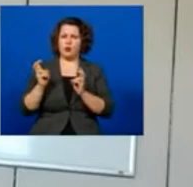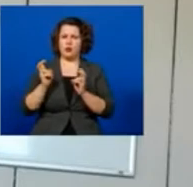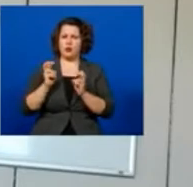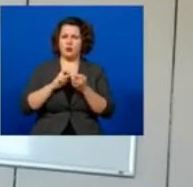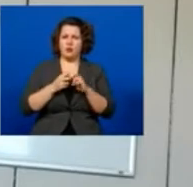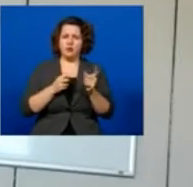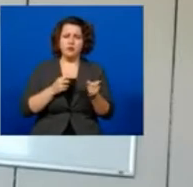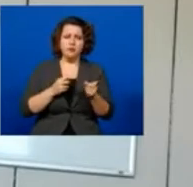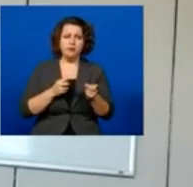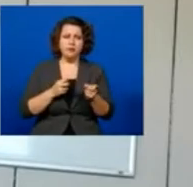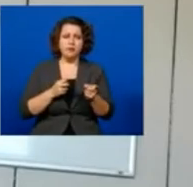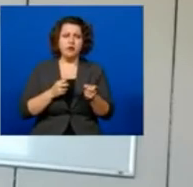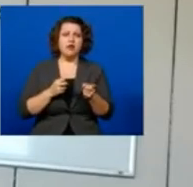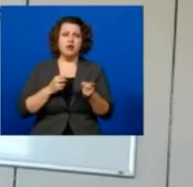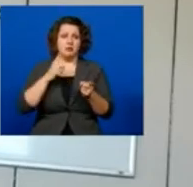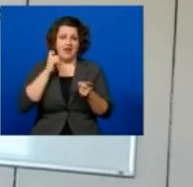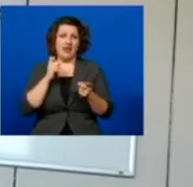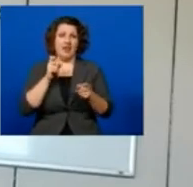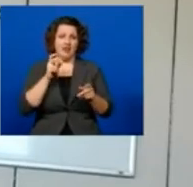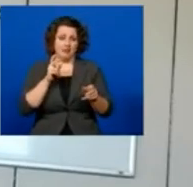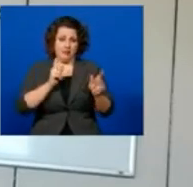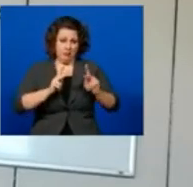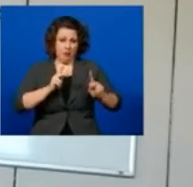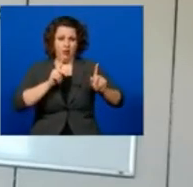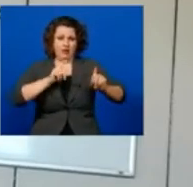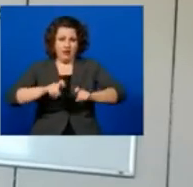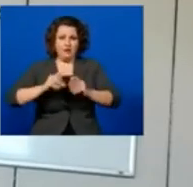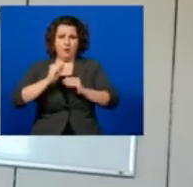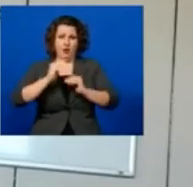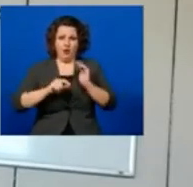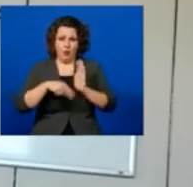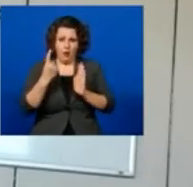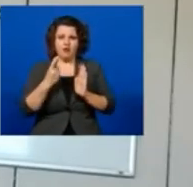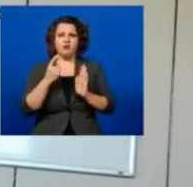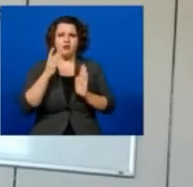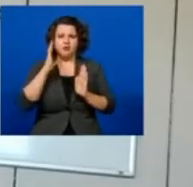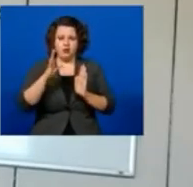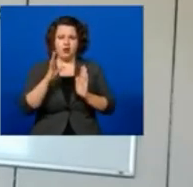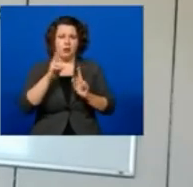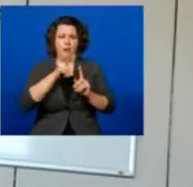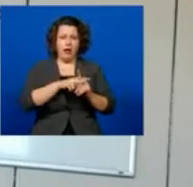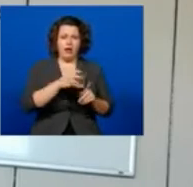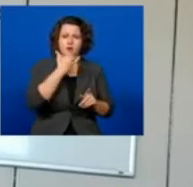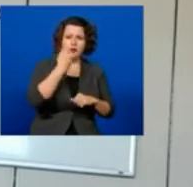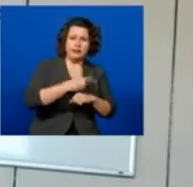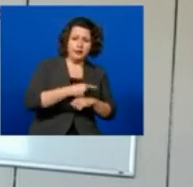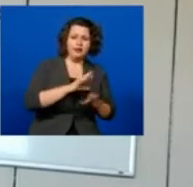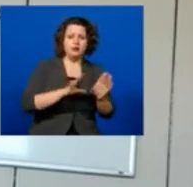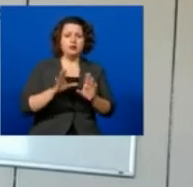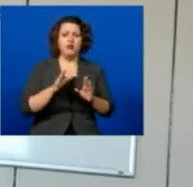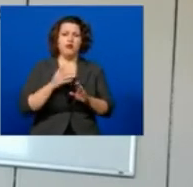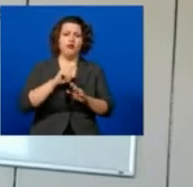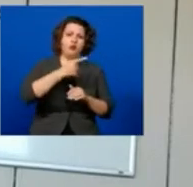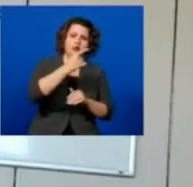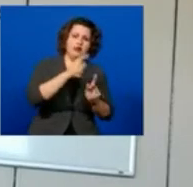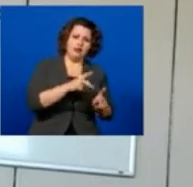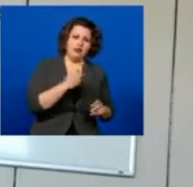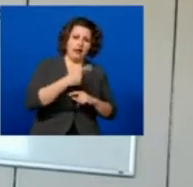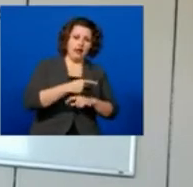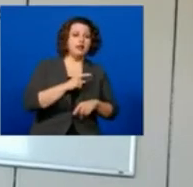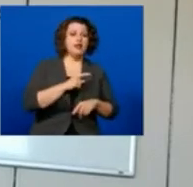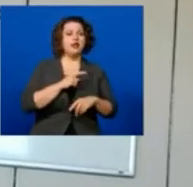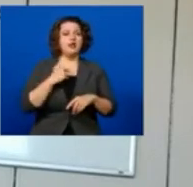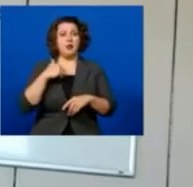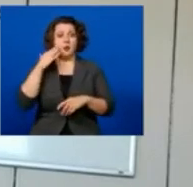had repeat multiple tests. And again, I know that this is hard, but as we move through